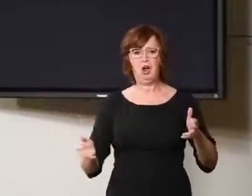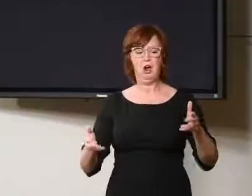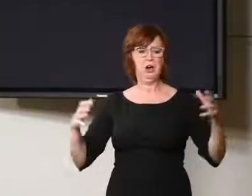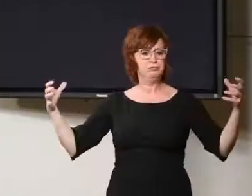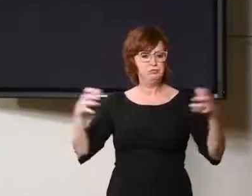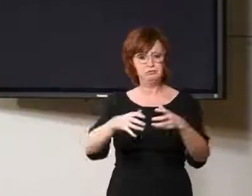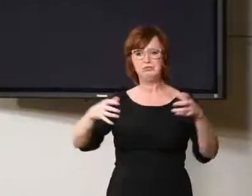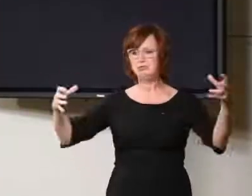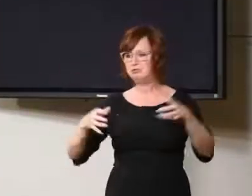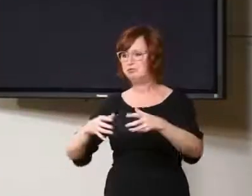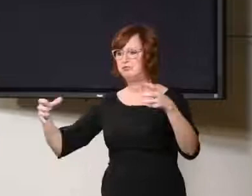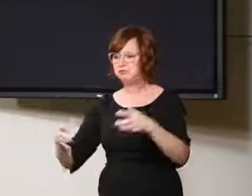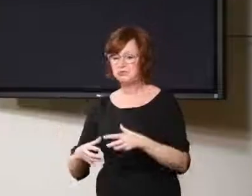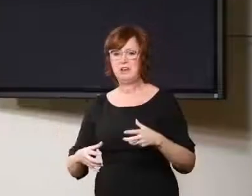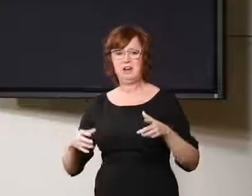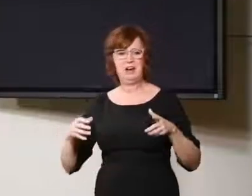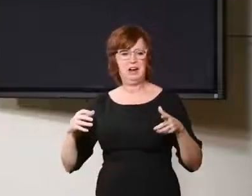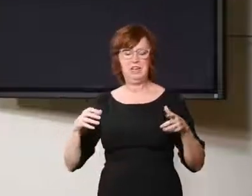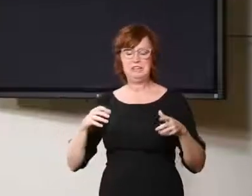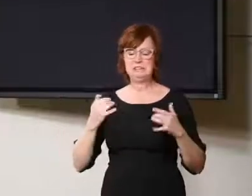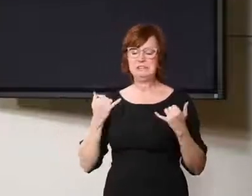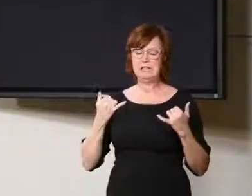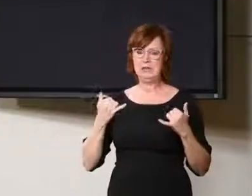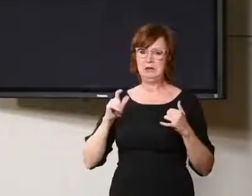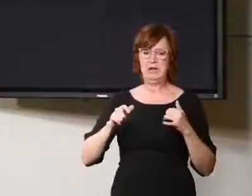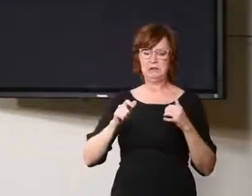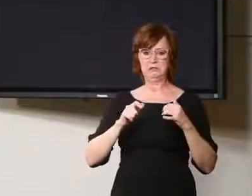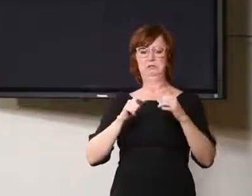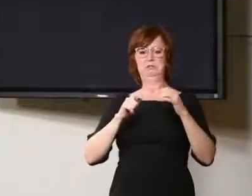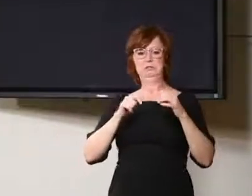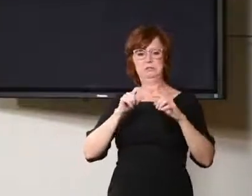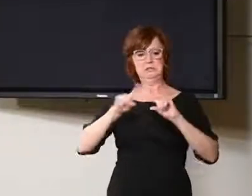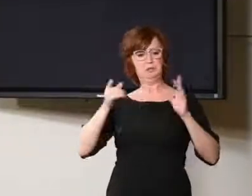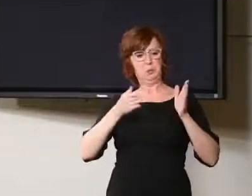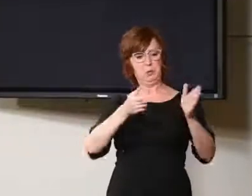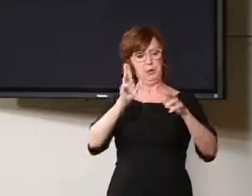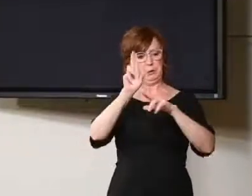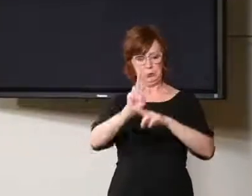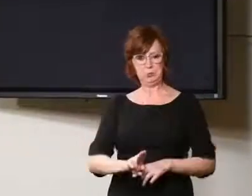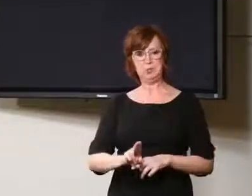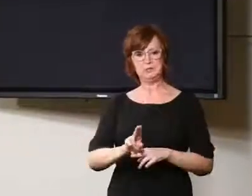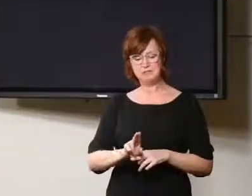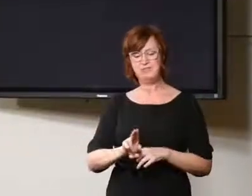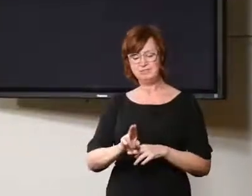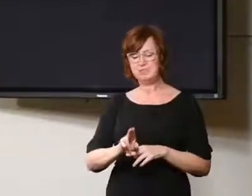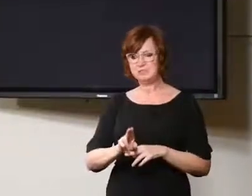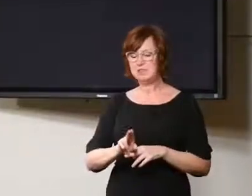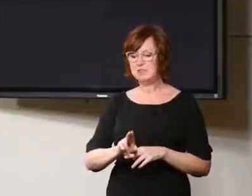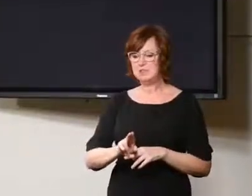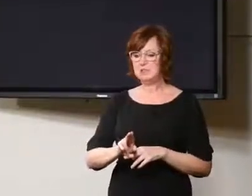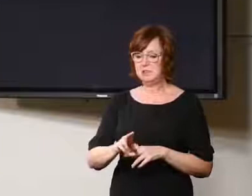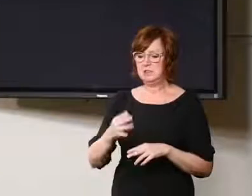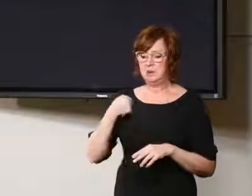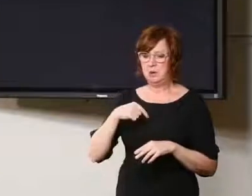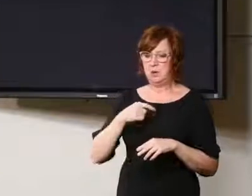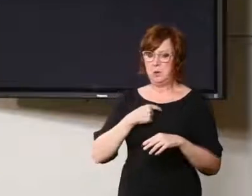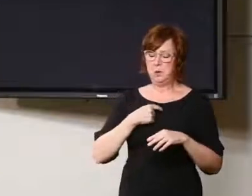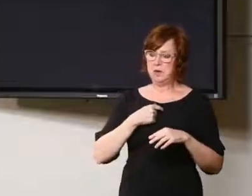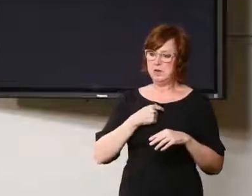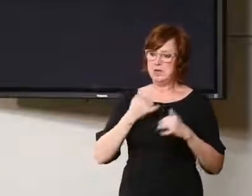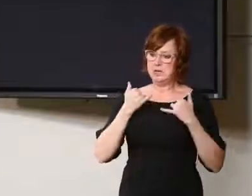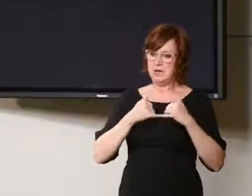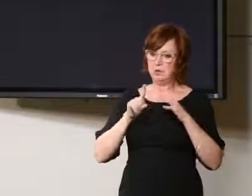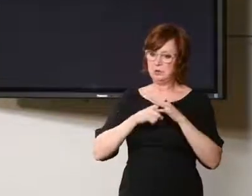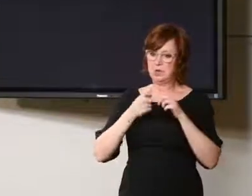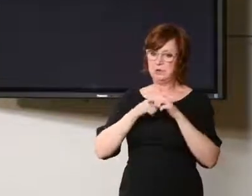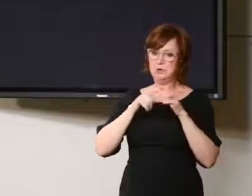working. Together, we are reducing the spread and we are collectively flattening the curve.